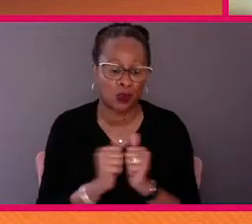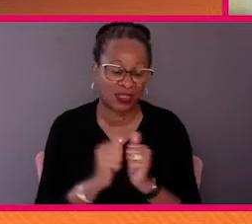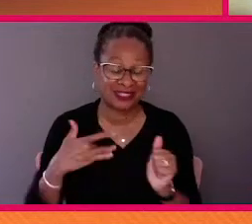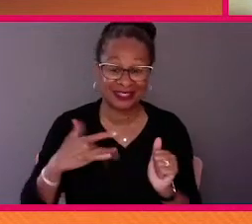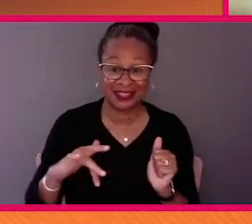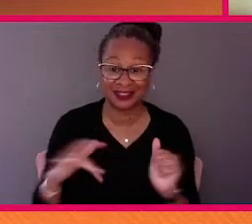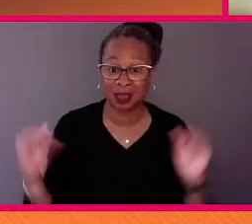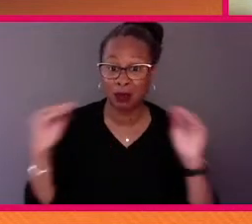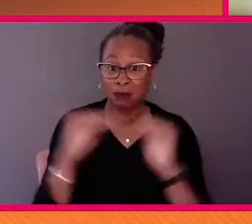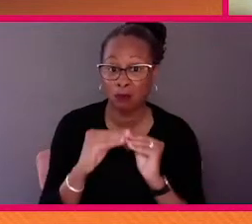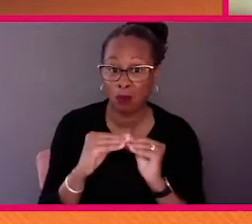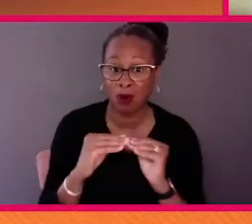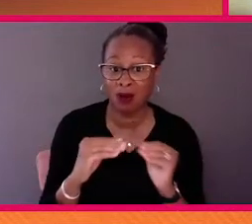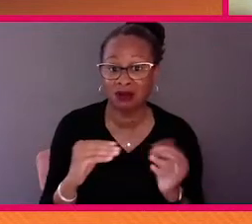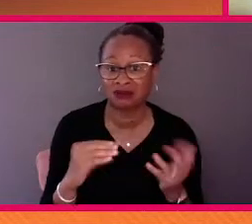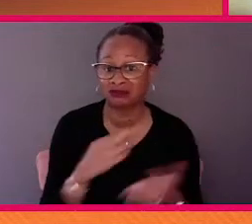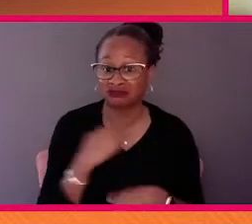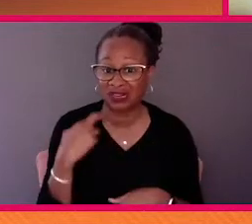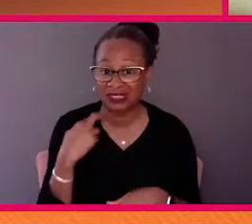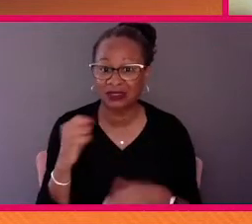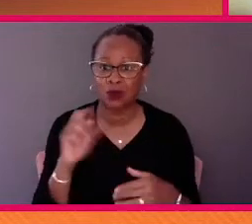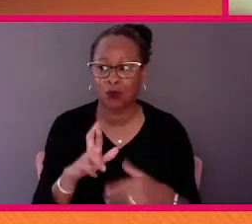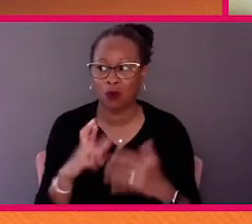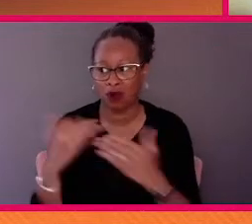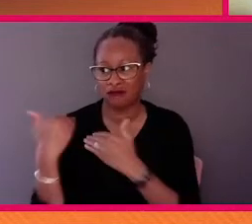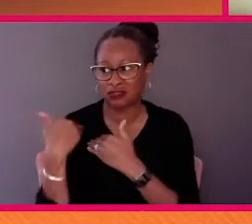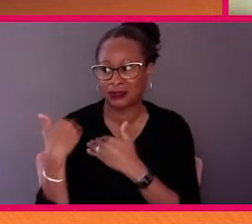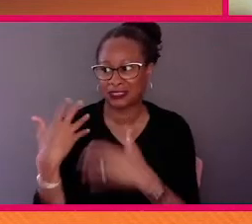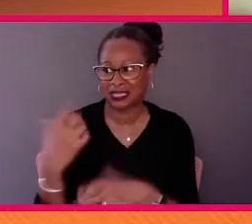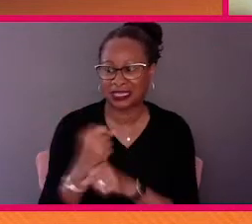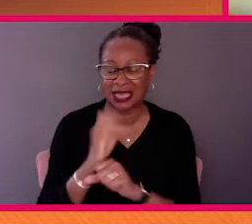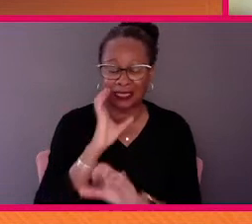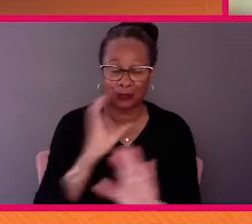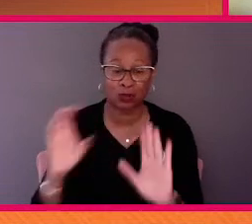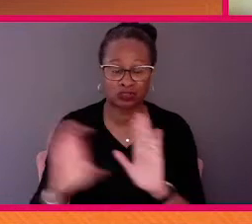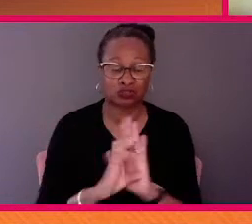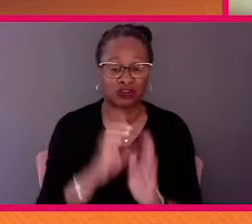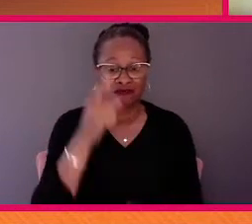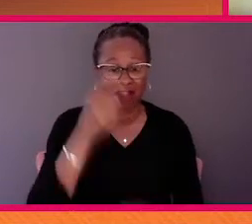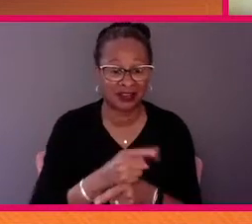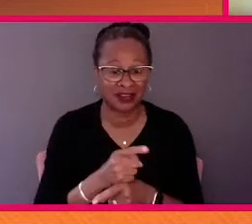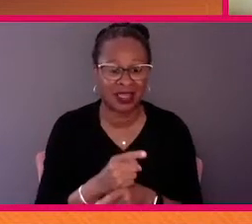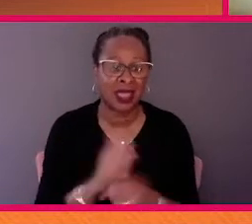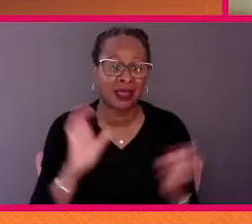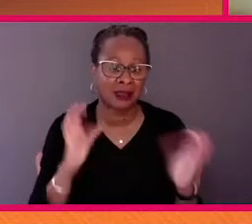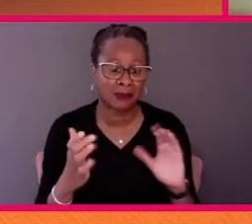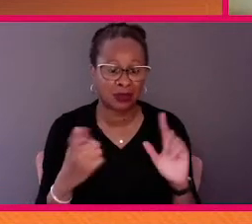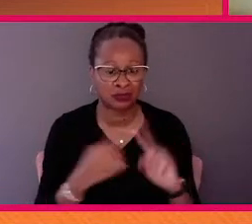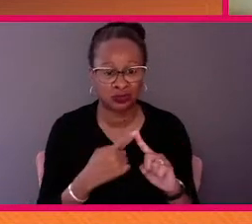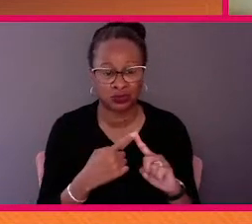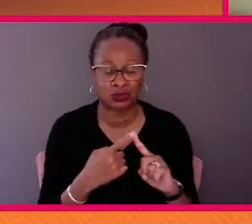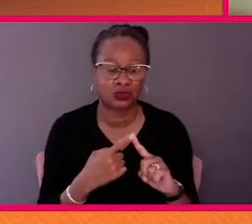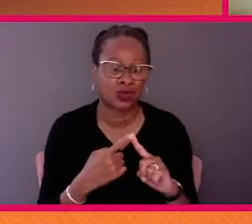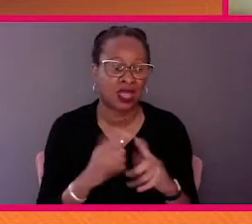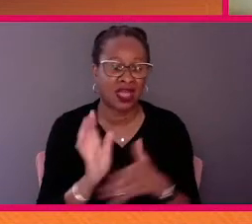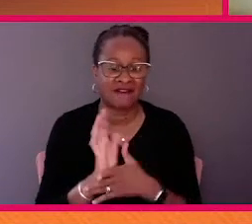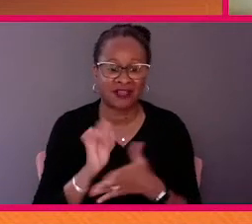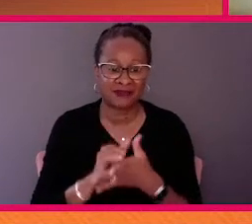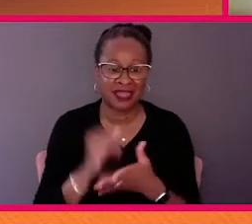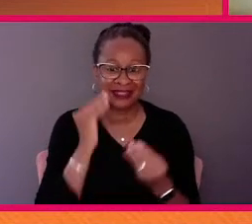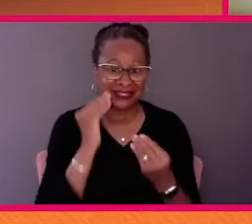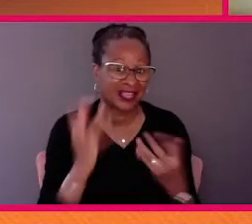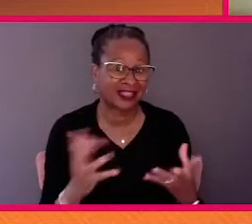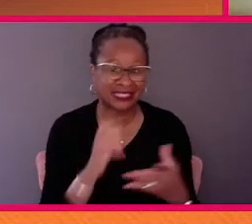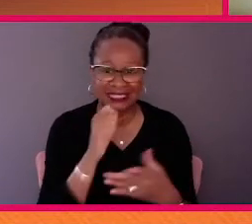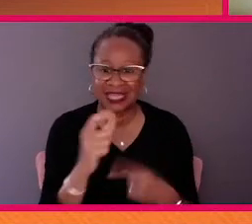at stake or a responsibility to get the portrait right? Versus maybe a film that you're telling that's not about